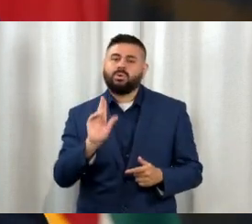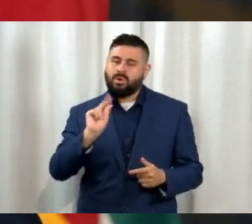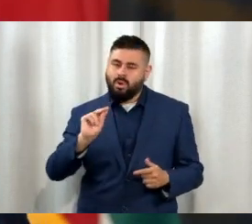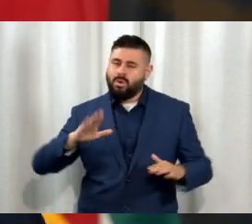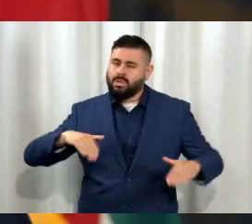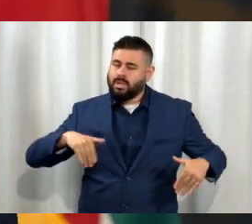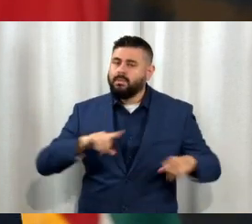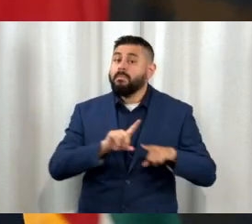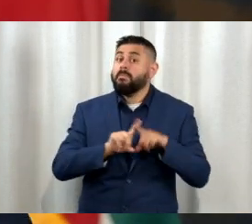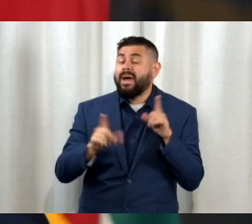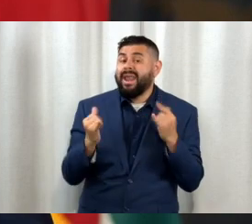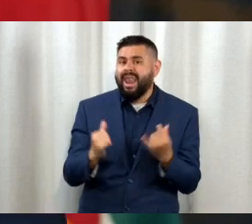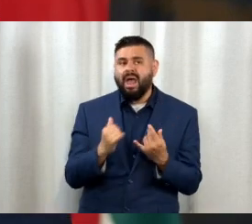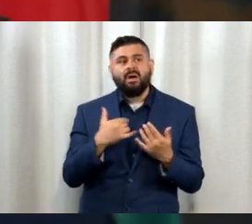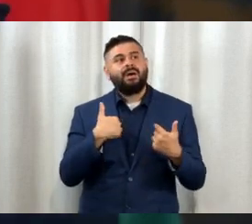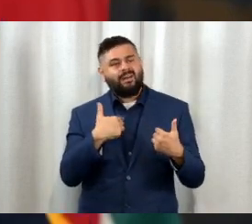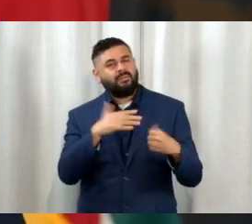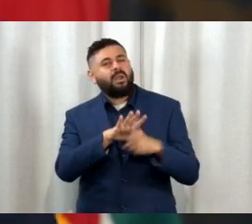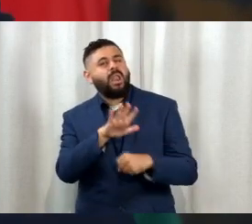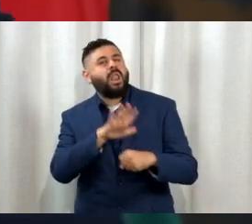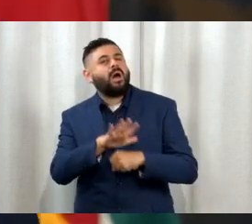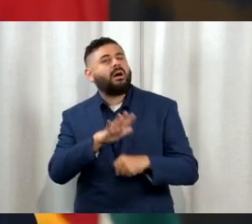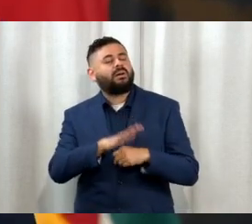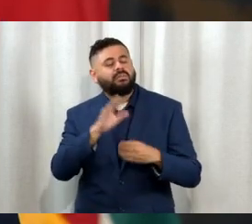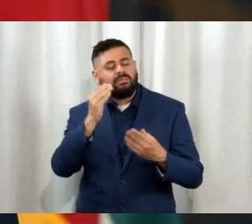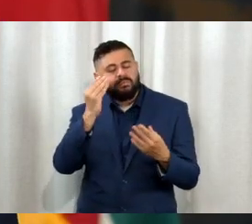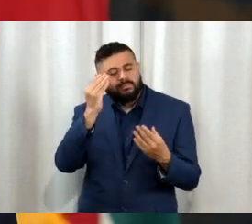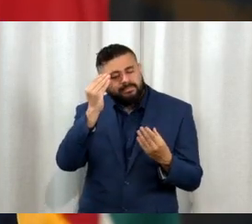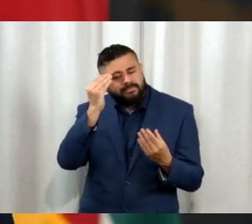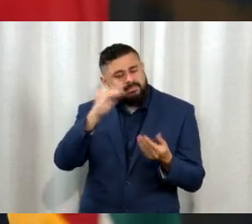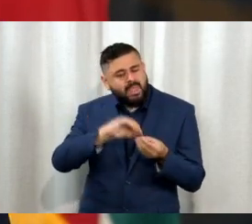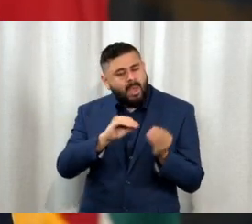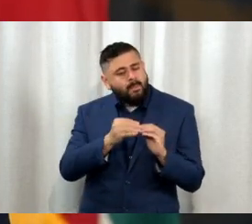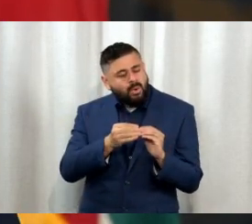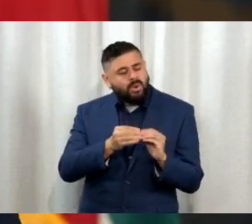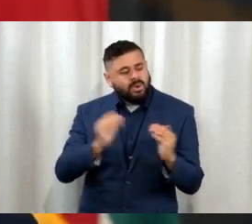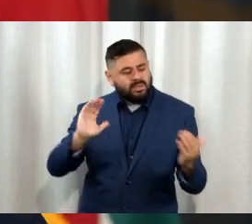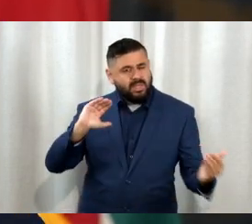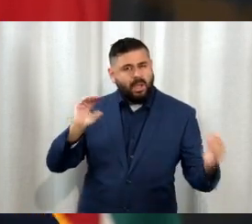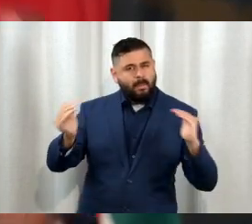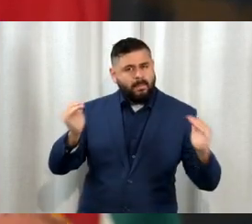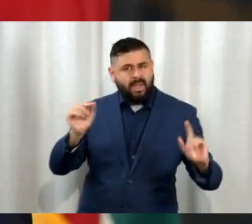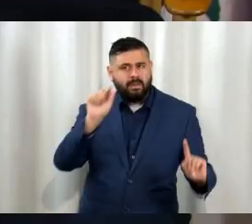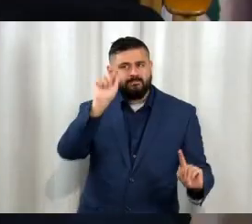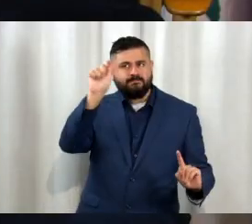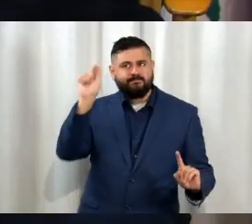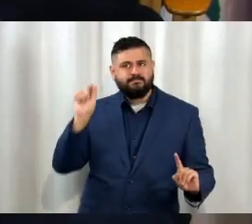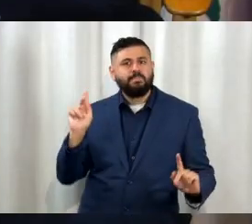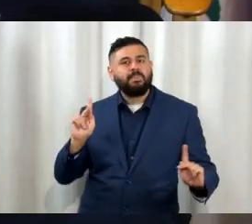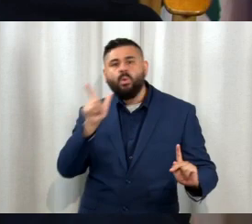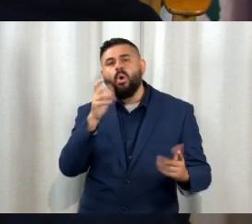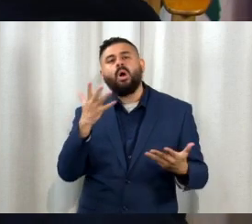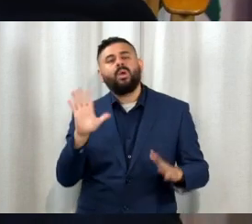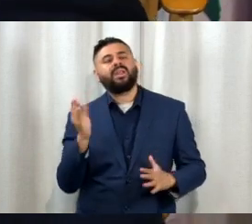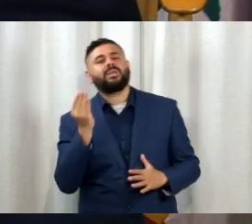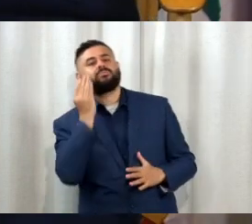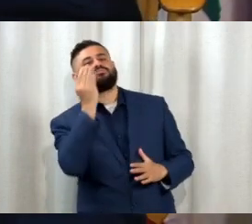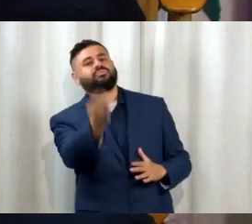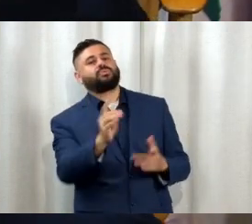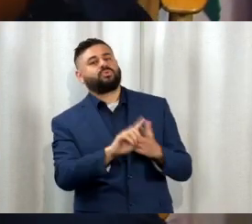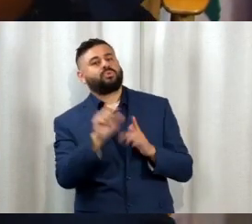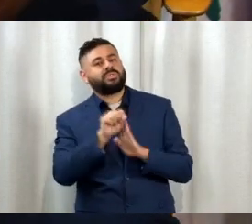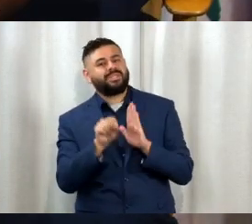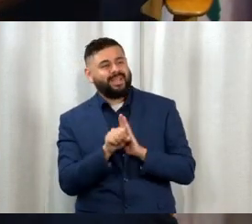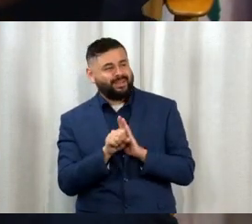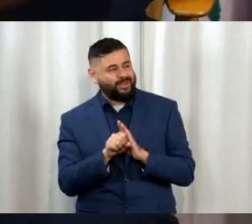I think now is a good time to begin to place our own homeless count numbers in a broader perspective. So Tom, we do